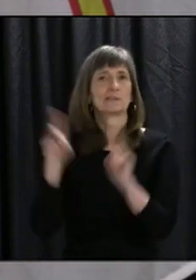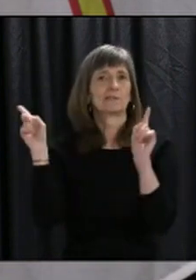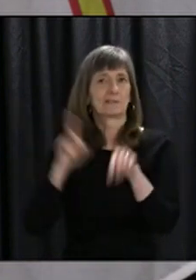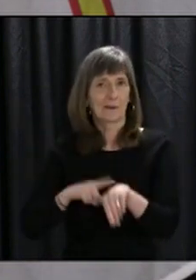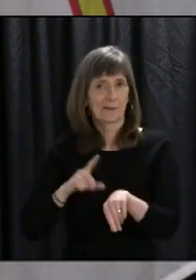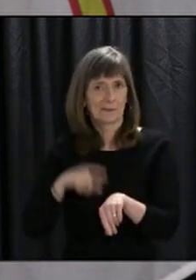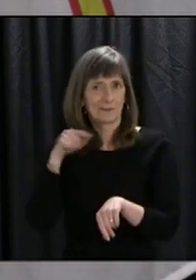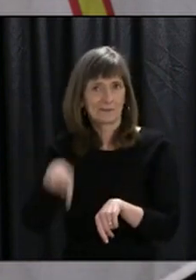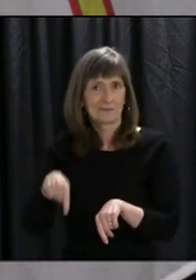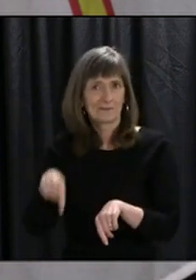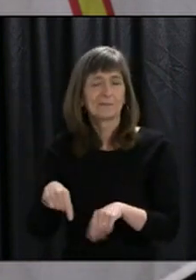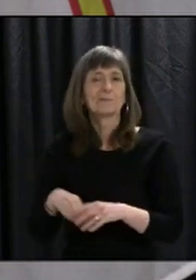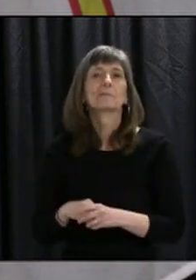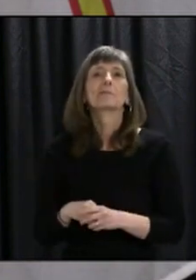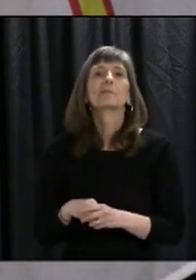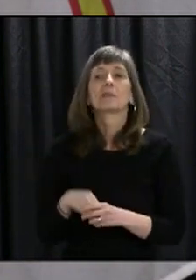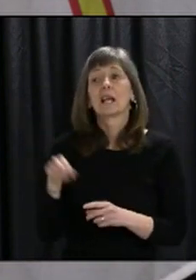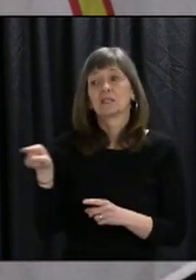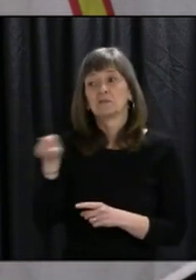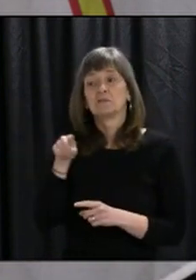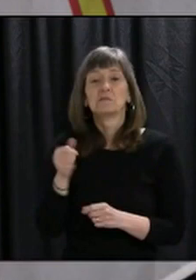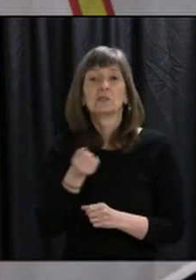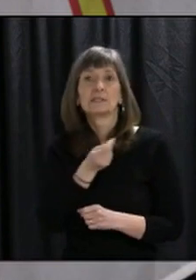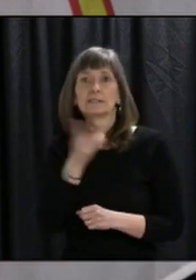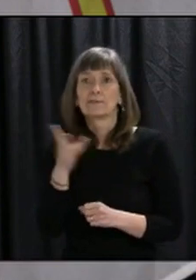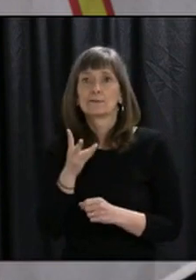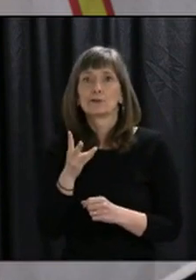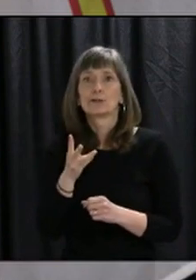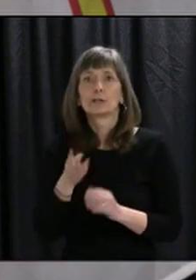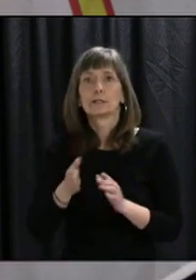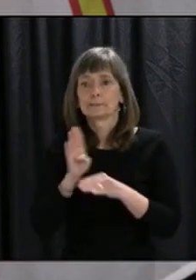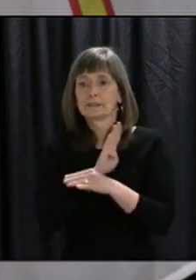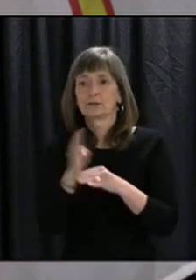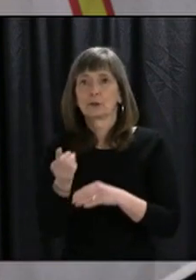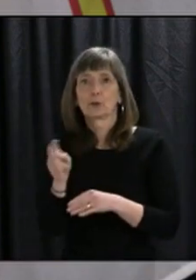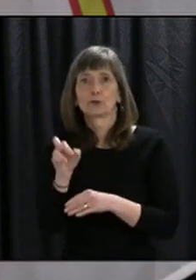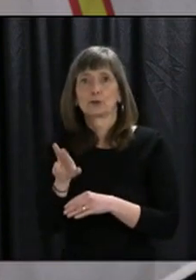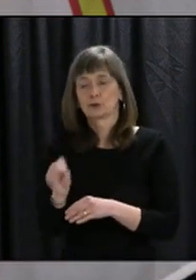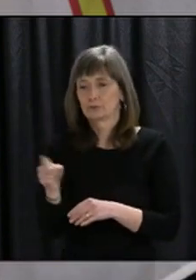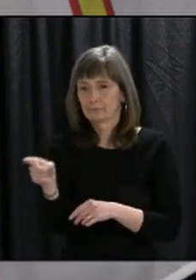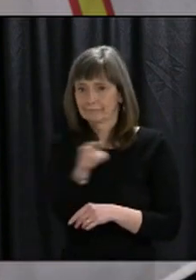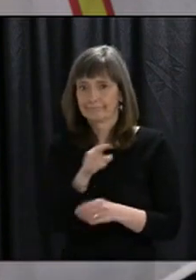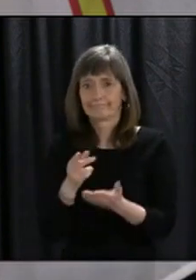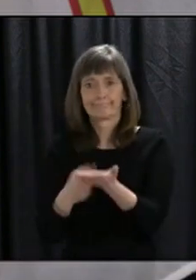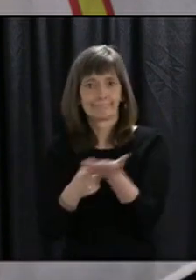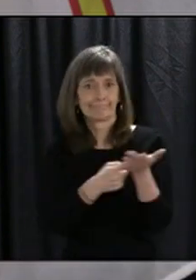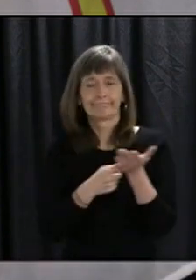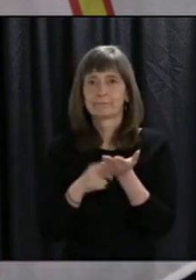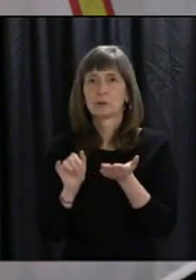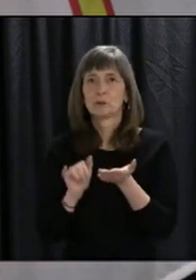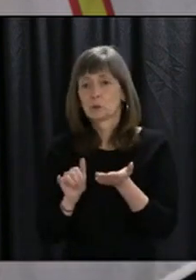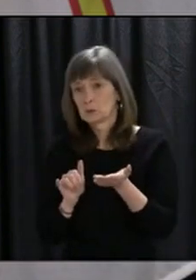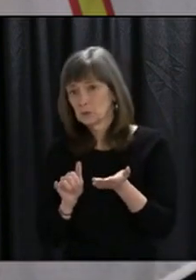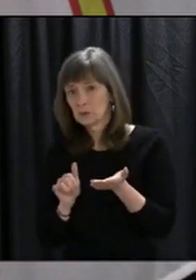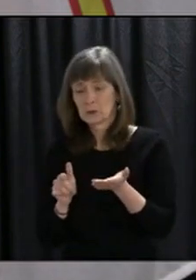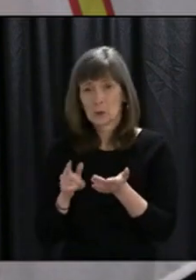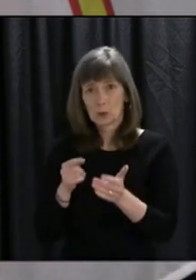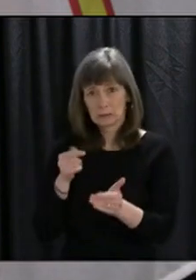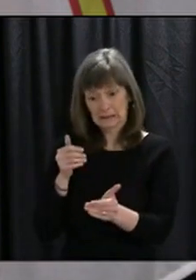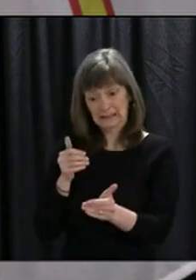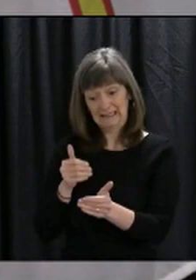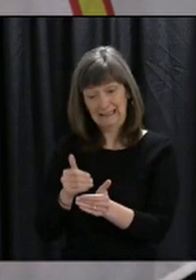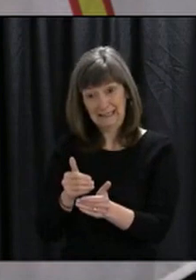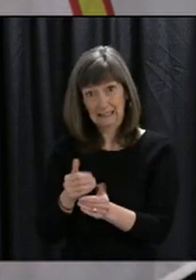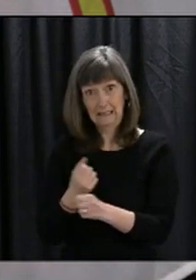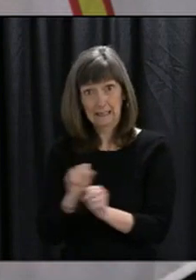speak to many tourist operators as well, realizing that if the message and we can get to a point where we'll be able to travel safely